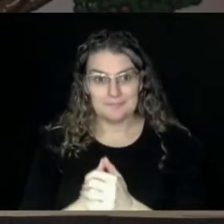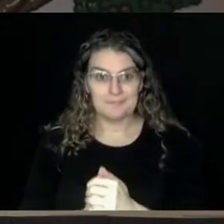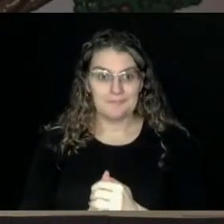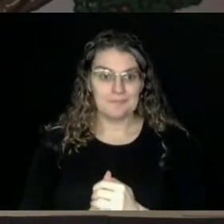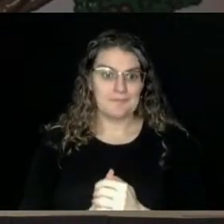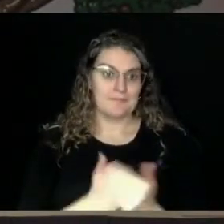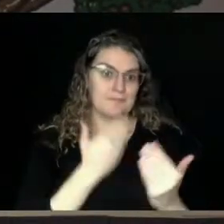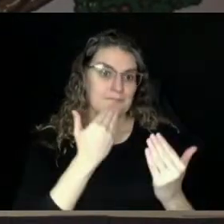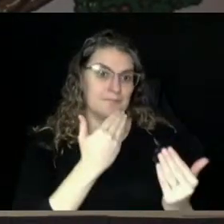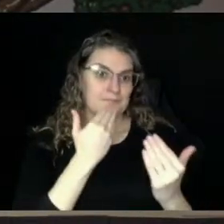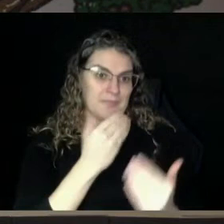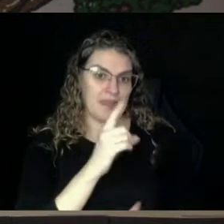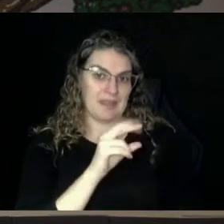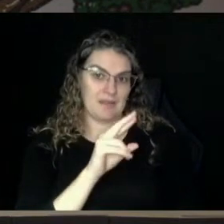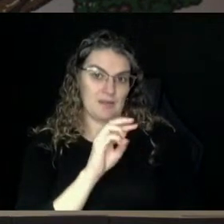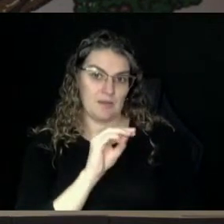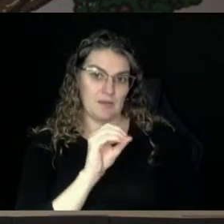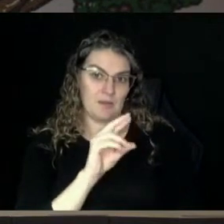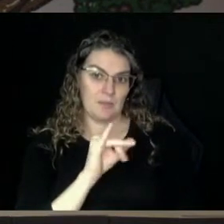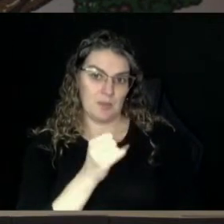Thank you, Dr. Morrison.